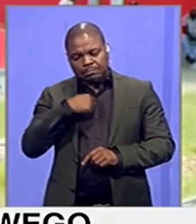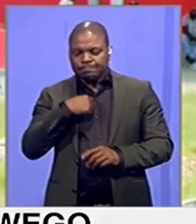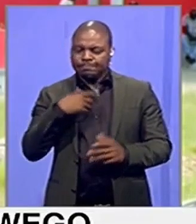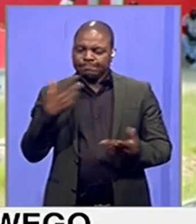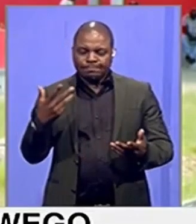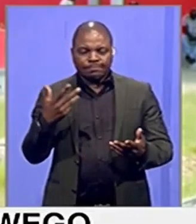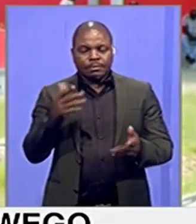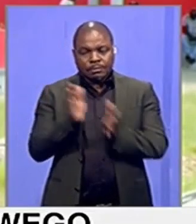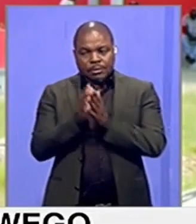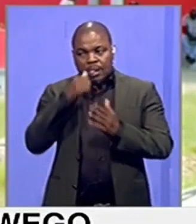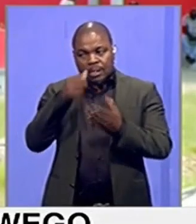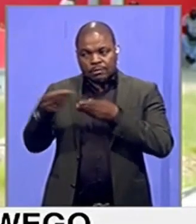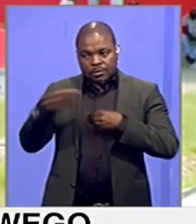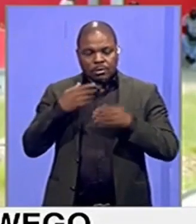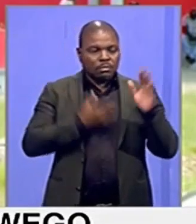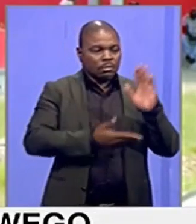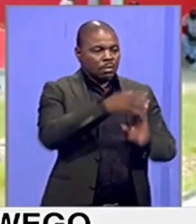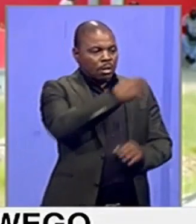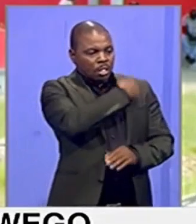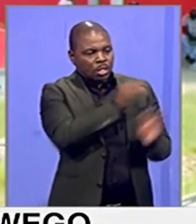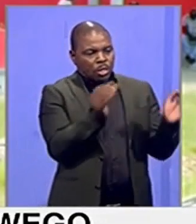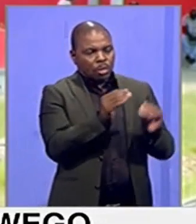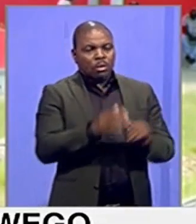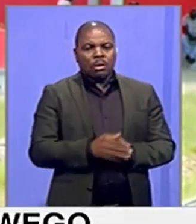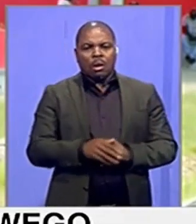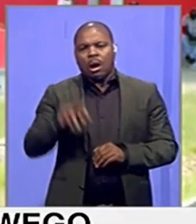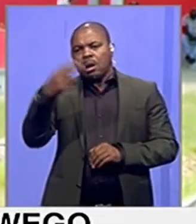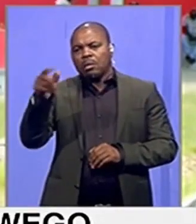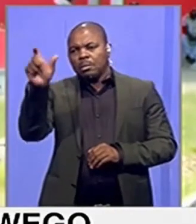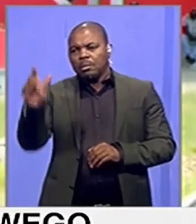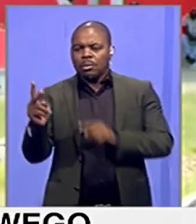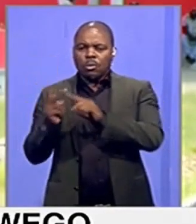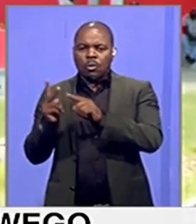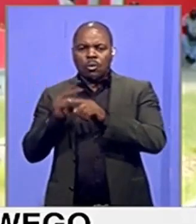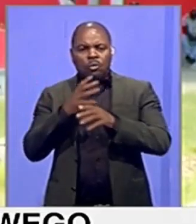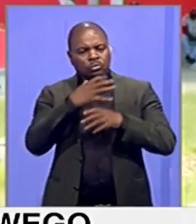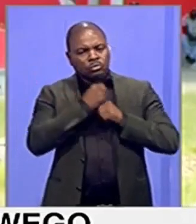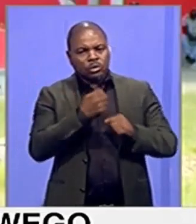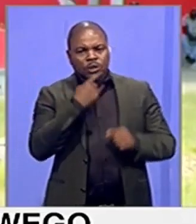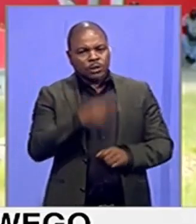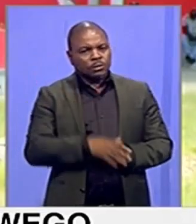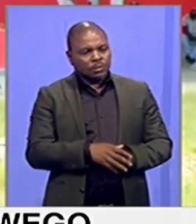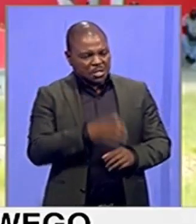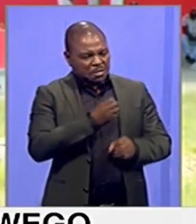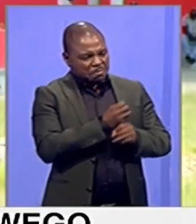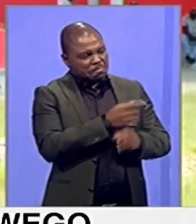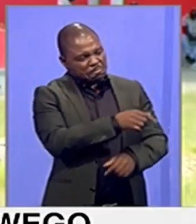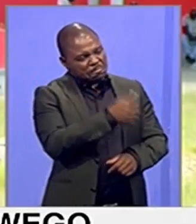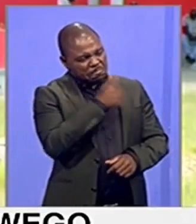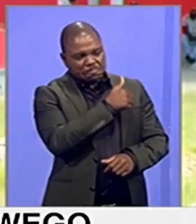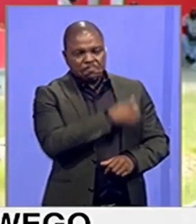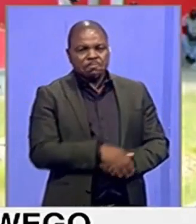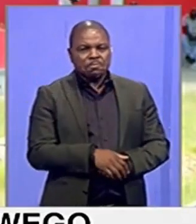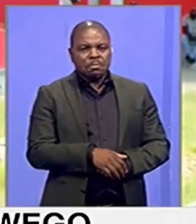tleliniki ambile lo mongwe wa tšwelela o le ba ntshwere gore a wena re moswini